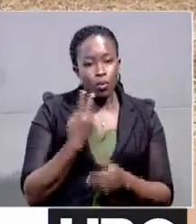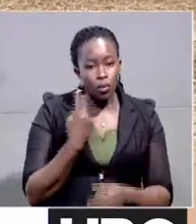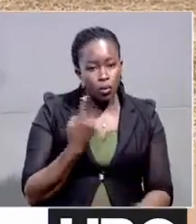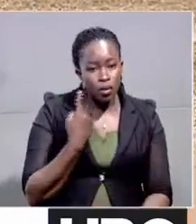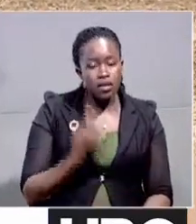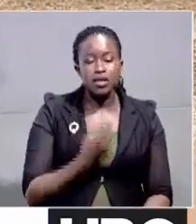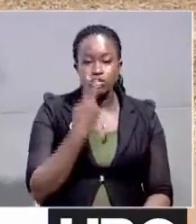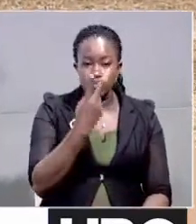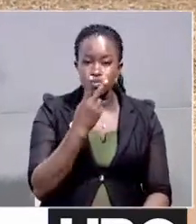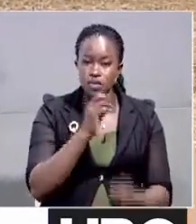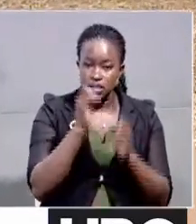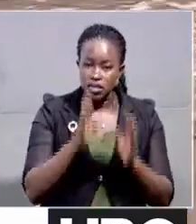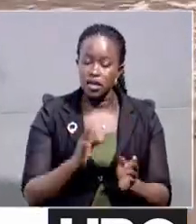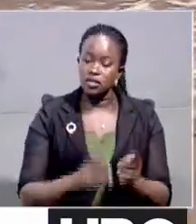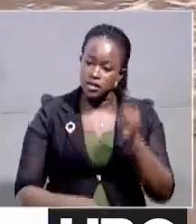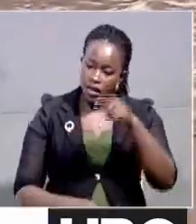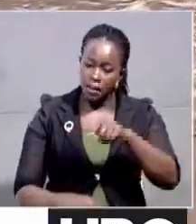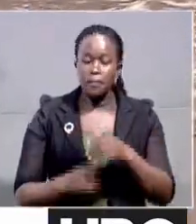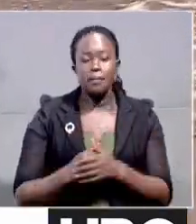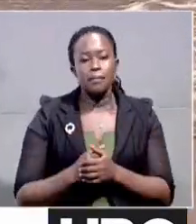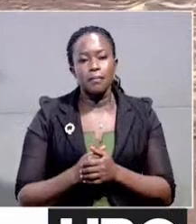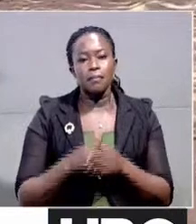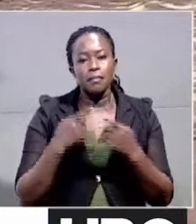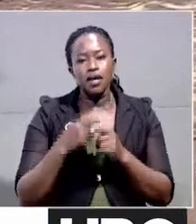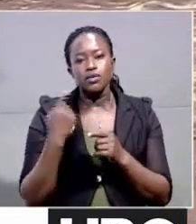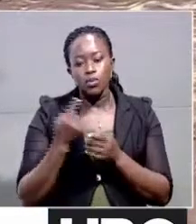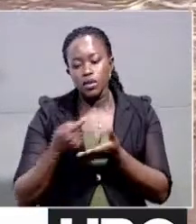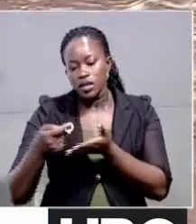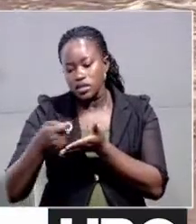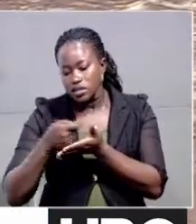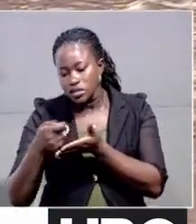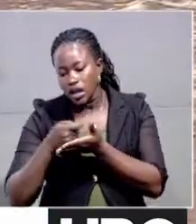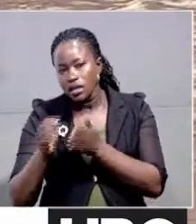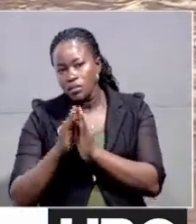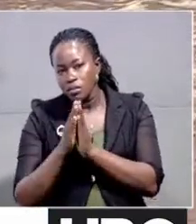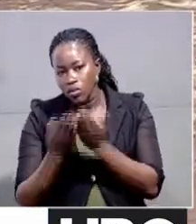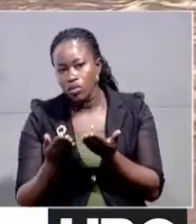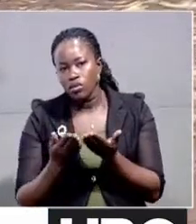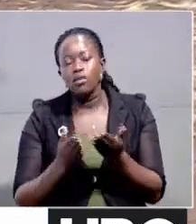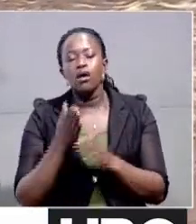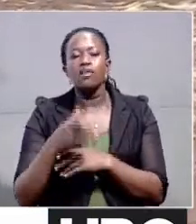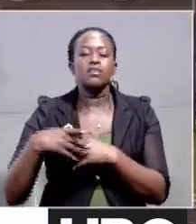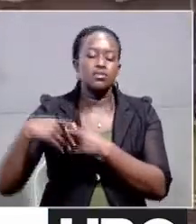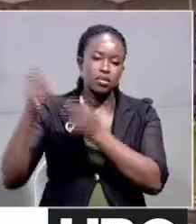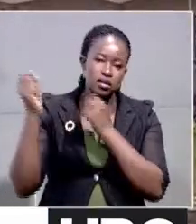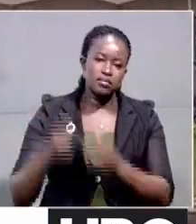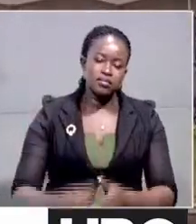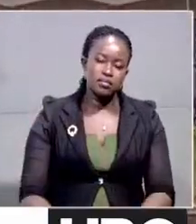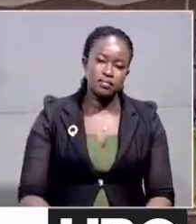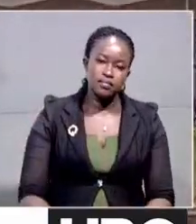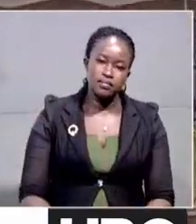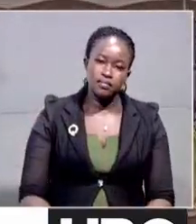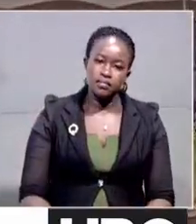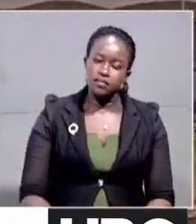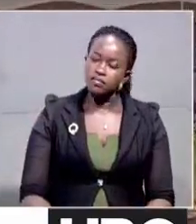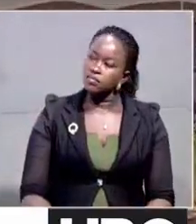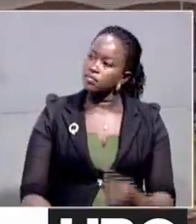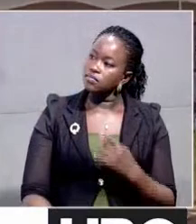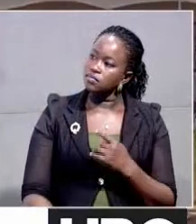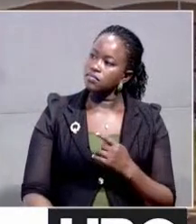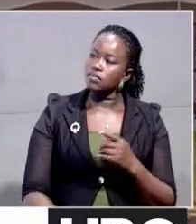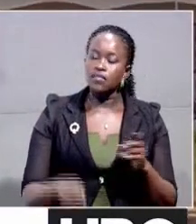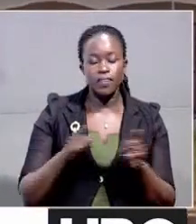teachers appeared, but they just signed the attendance book and then went away.